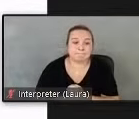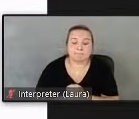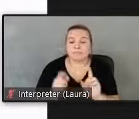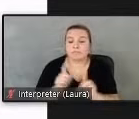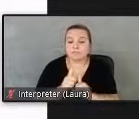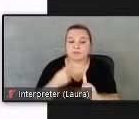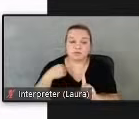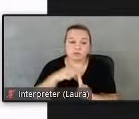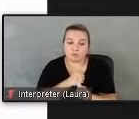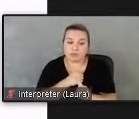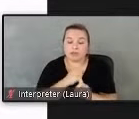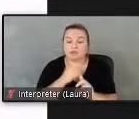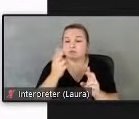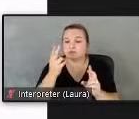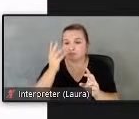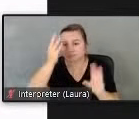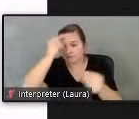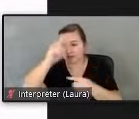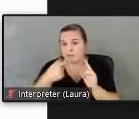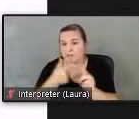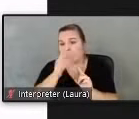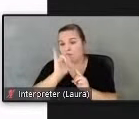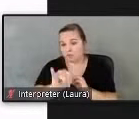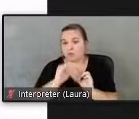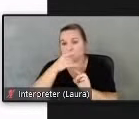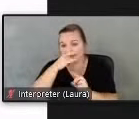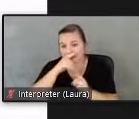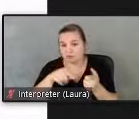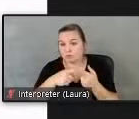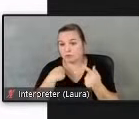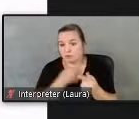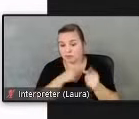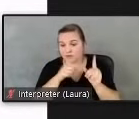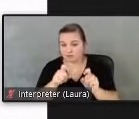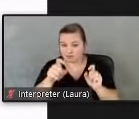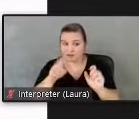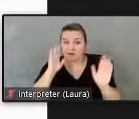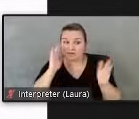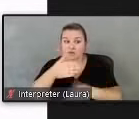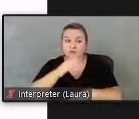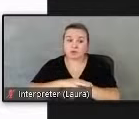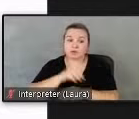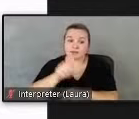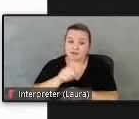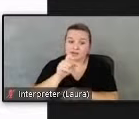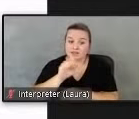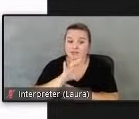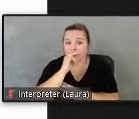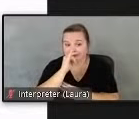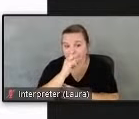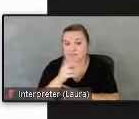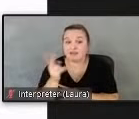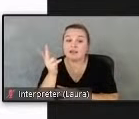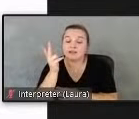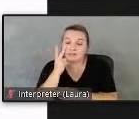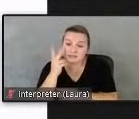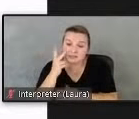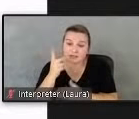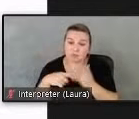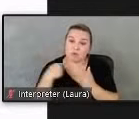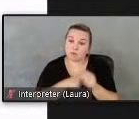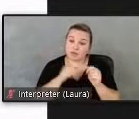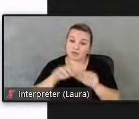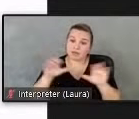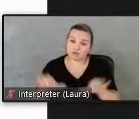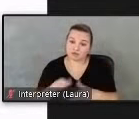state in the nation that does biennial. So we keep this in mind, is focus on the needs of these kids and see what we can do to help provide the services and help